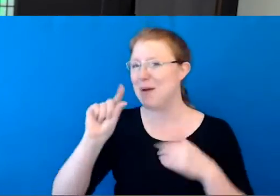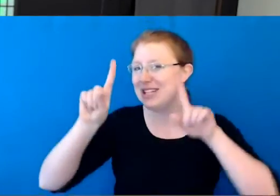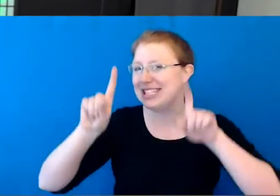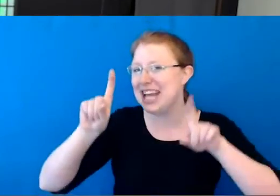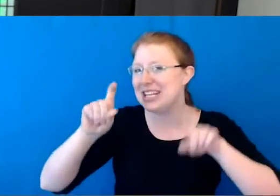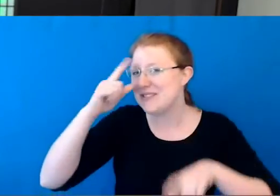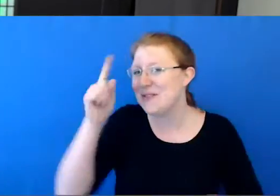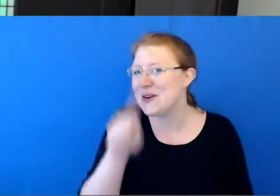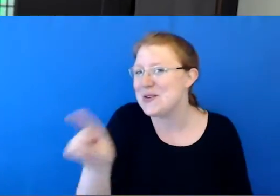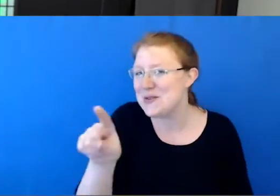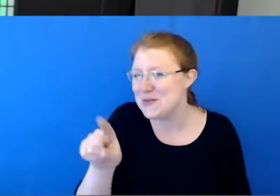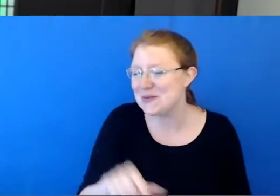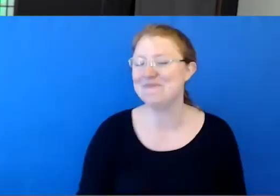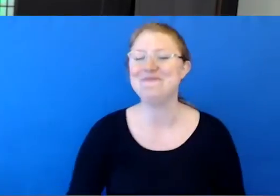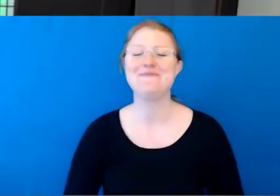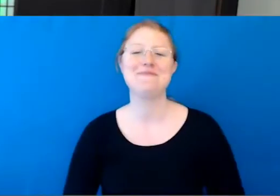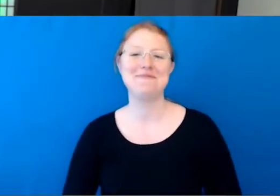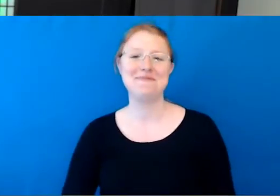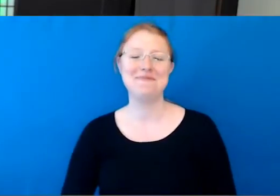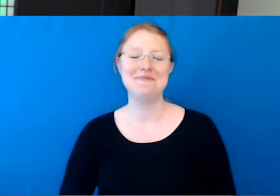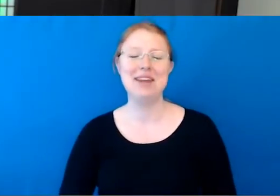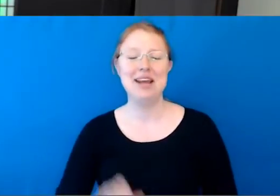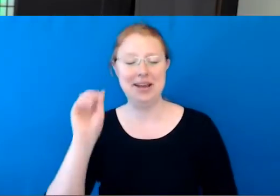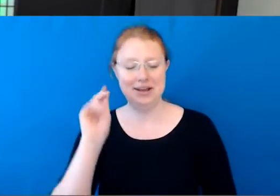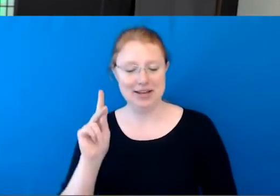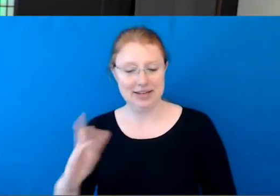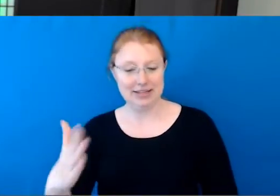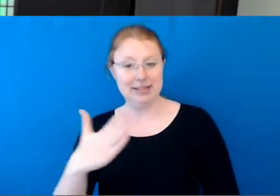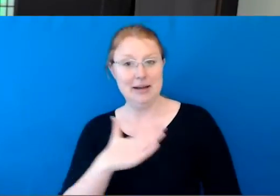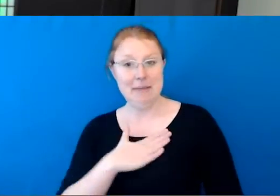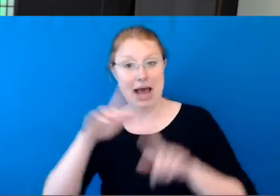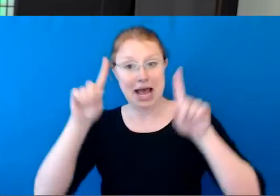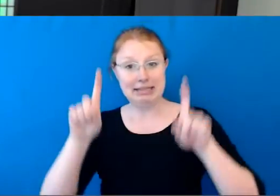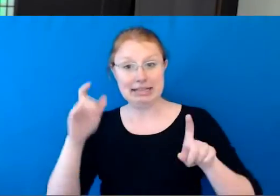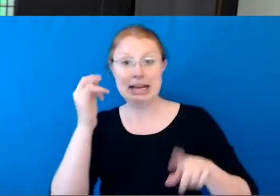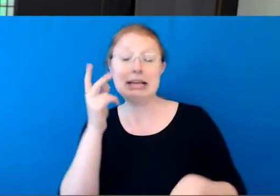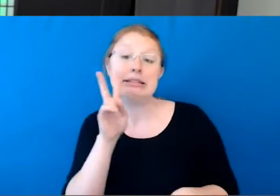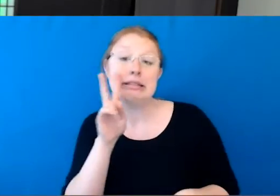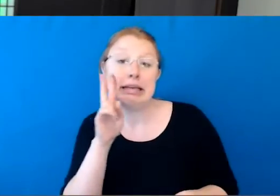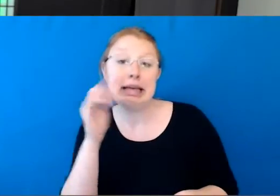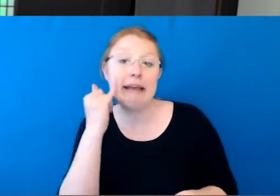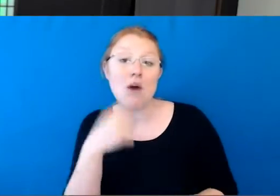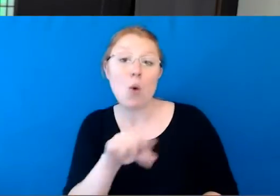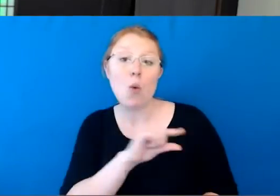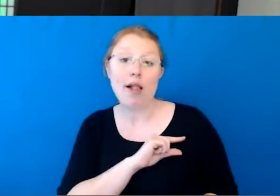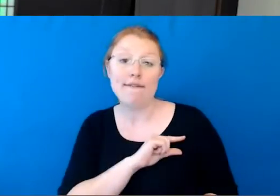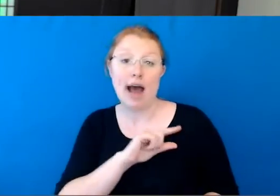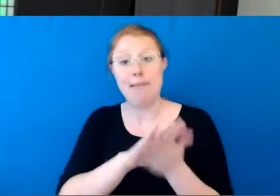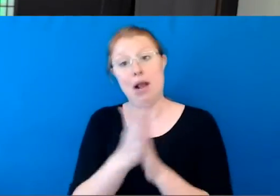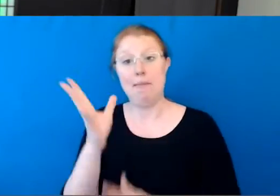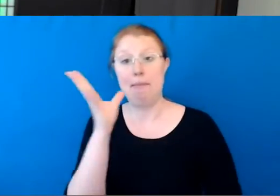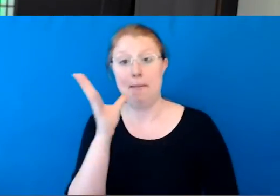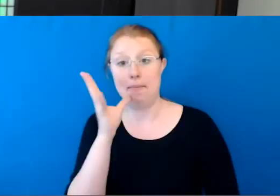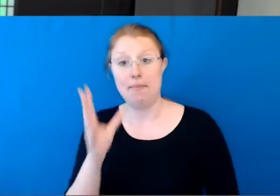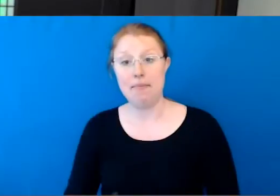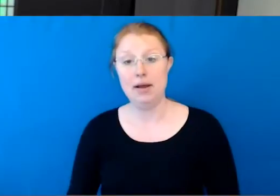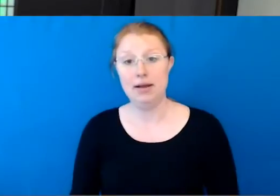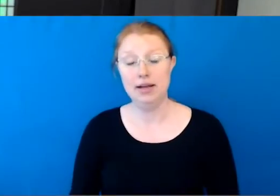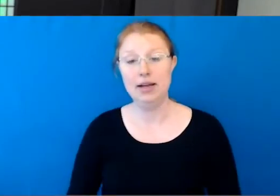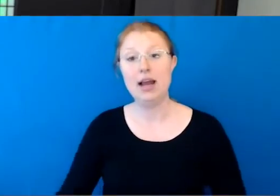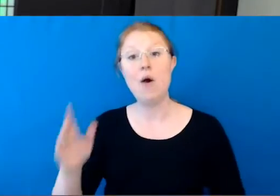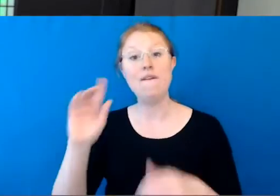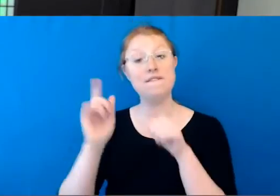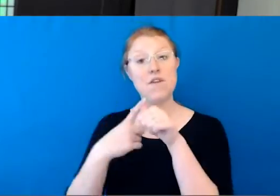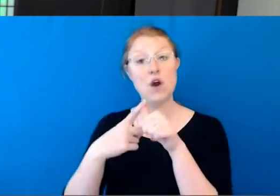really well suited for motherhood. So here's the Are You Ready for Motherhood test. There's a grocery store